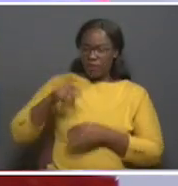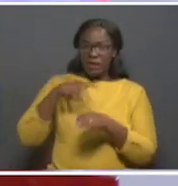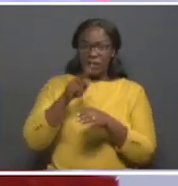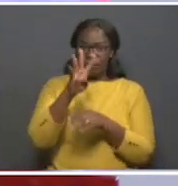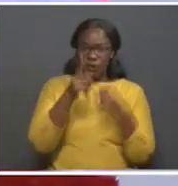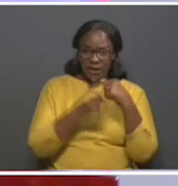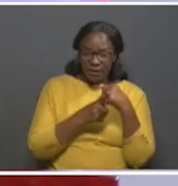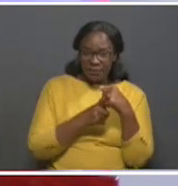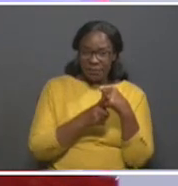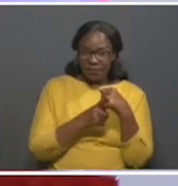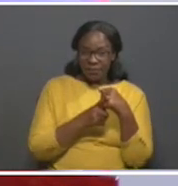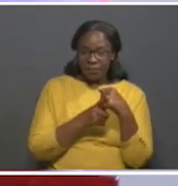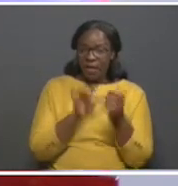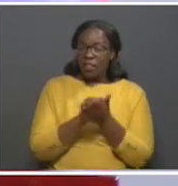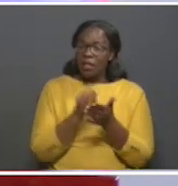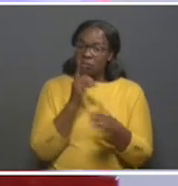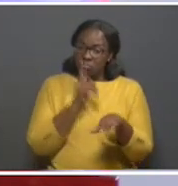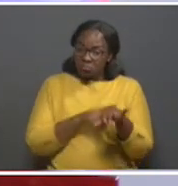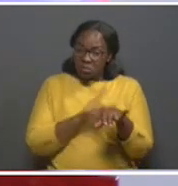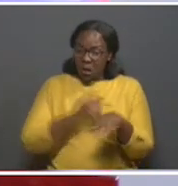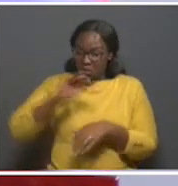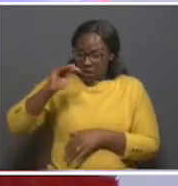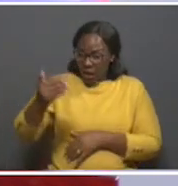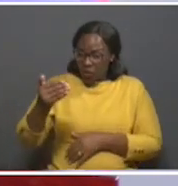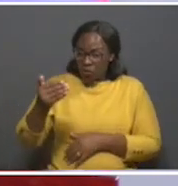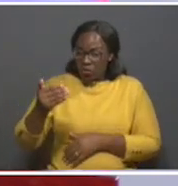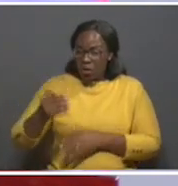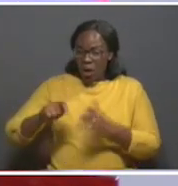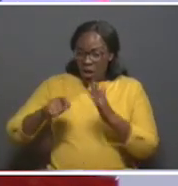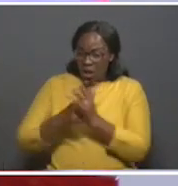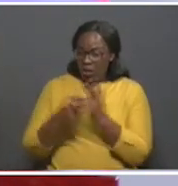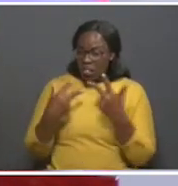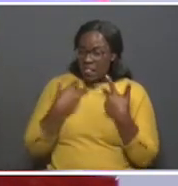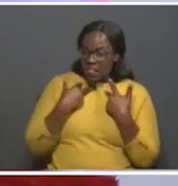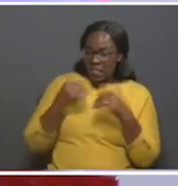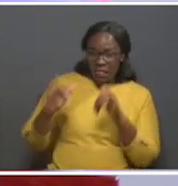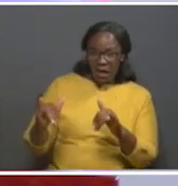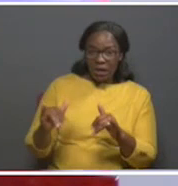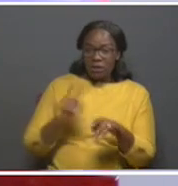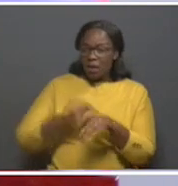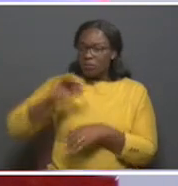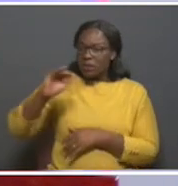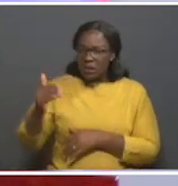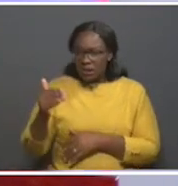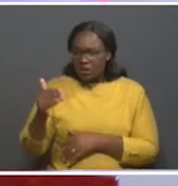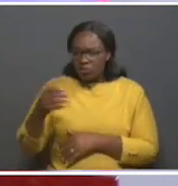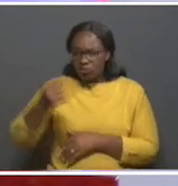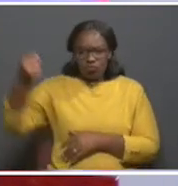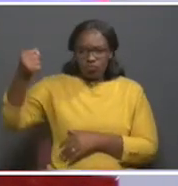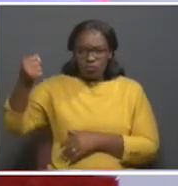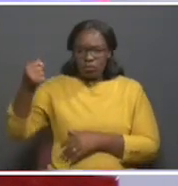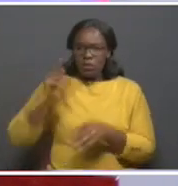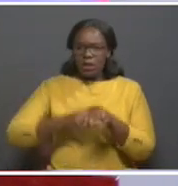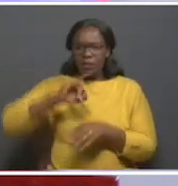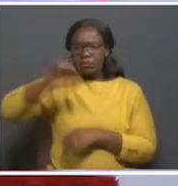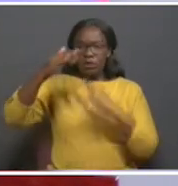46. That even when a city is under lockdown, when a city is besieged, when Jerusalem,